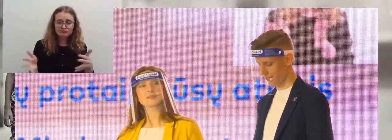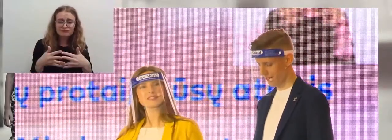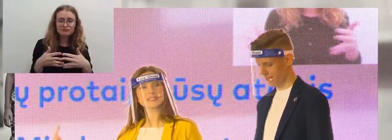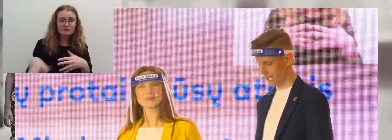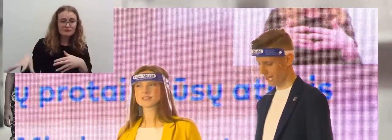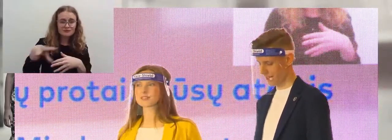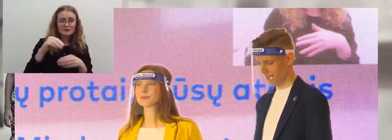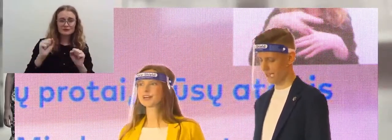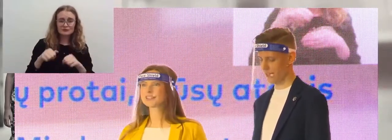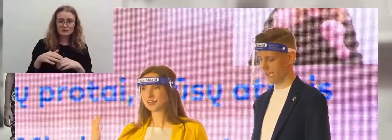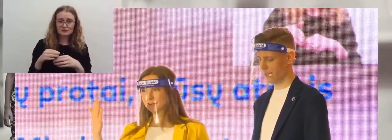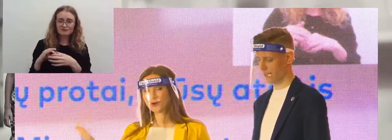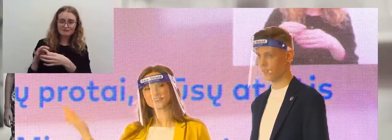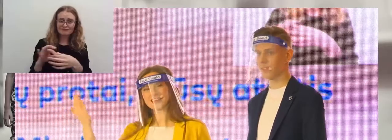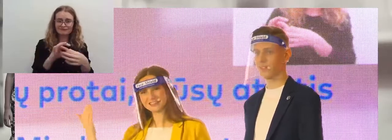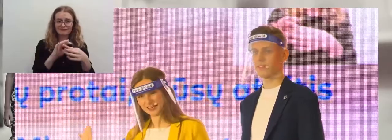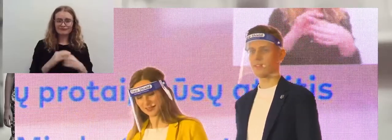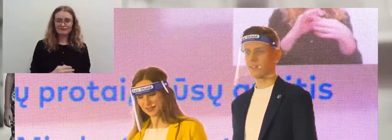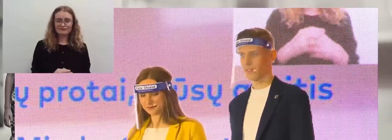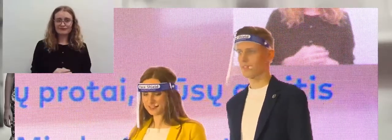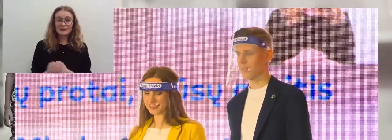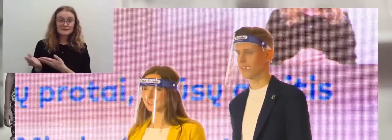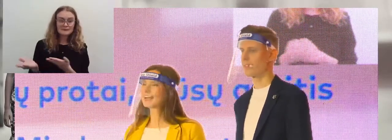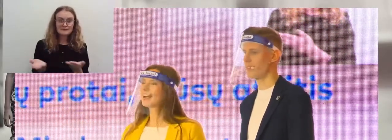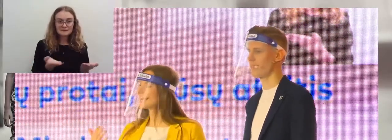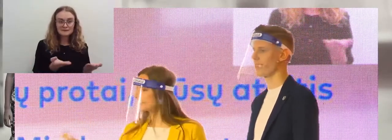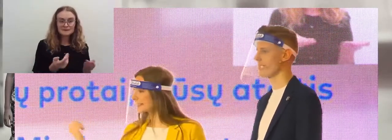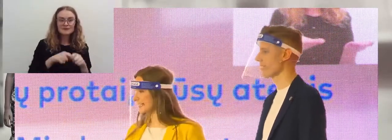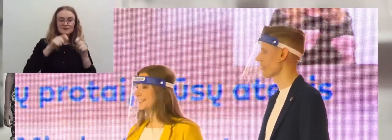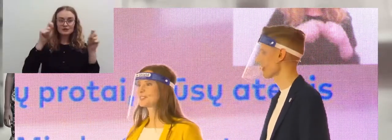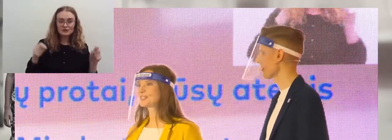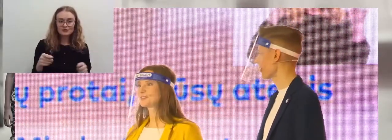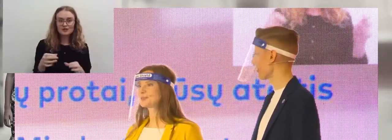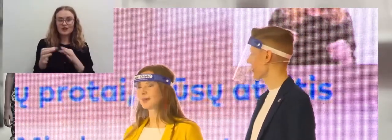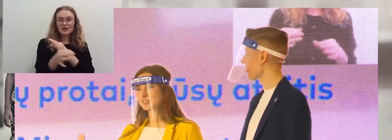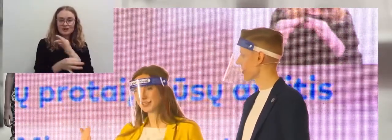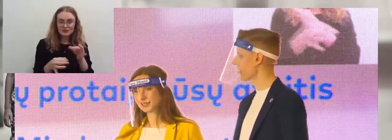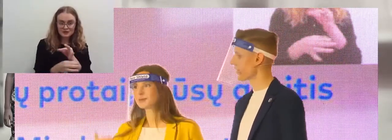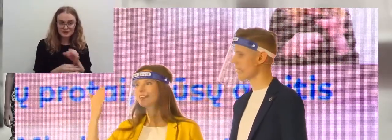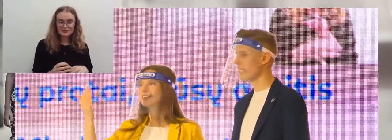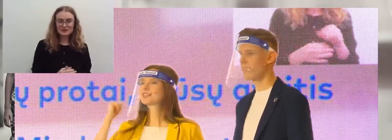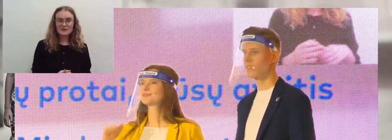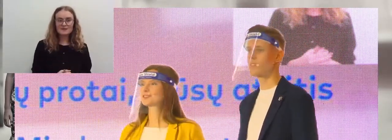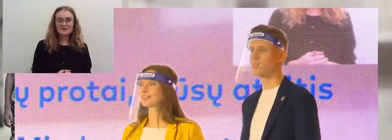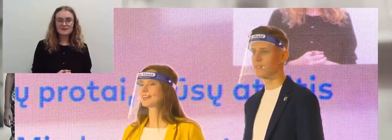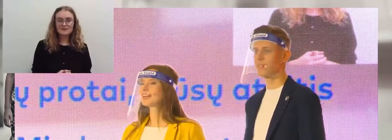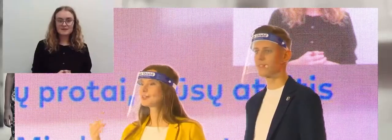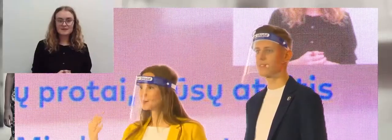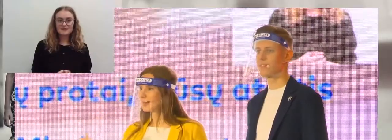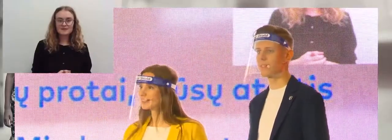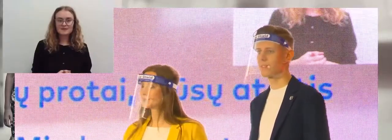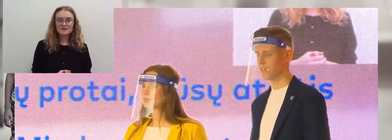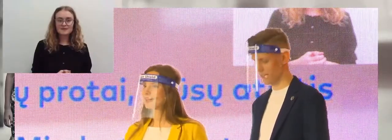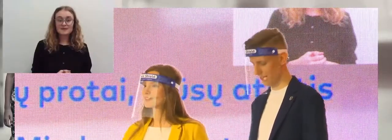panel participants as well, and online and here physically. And dear guests, just to remind, here locally and virtually,